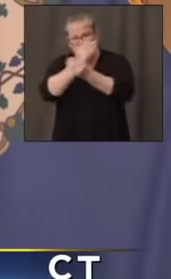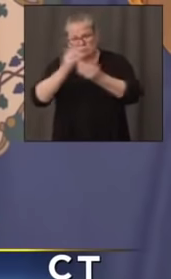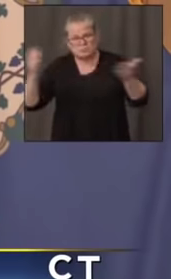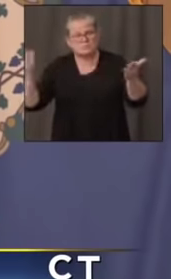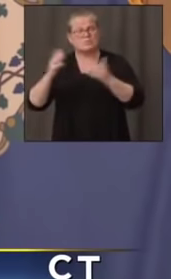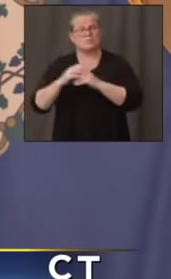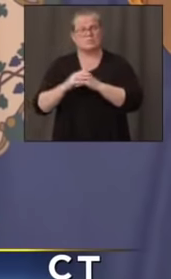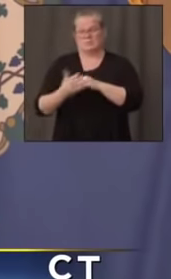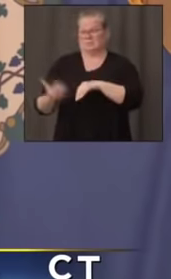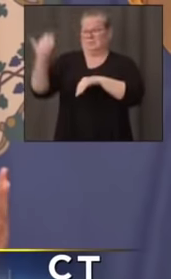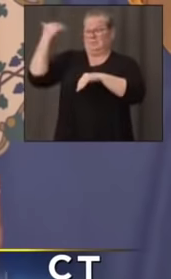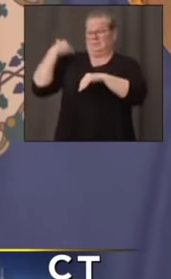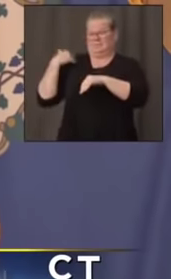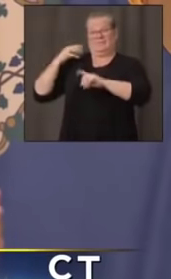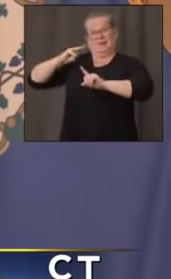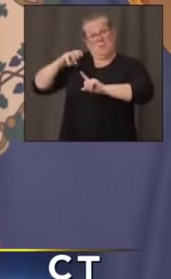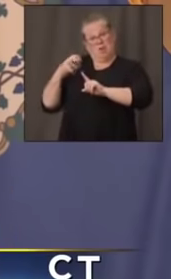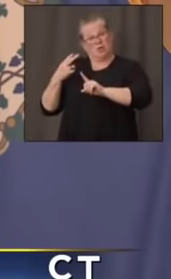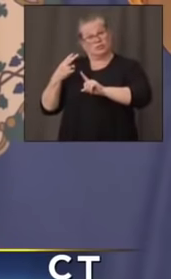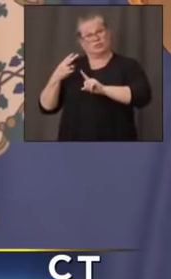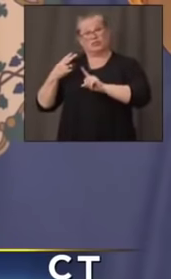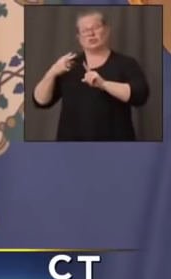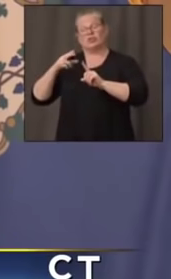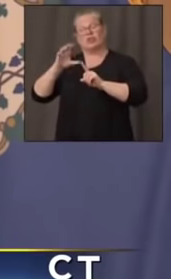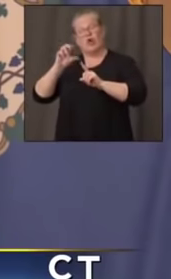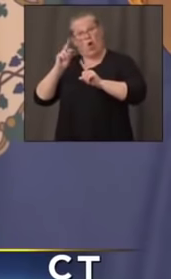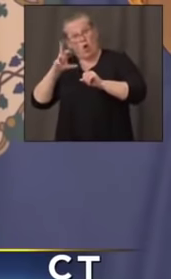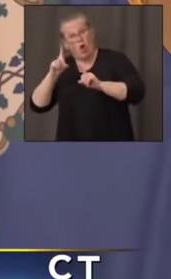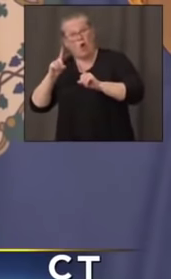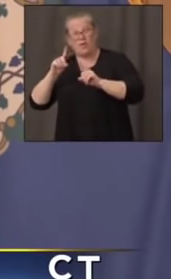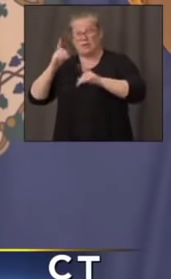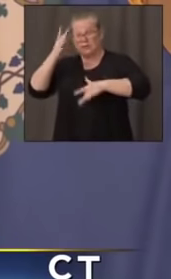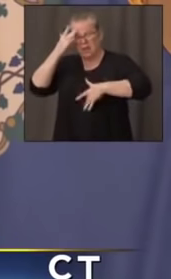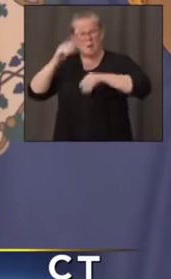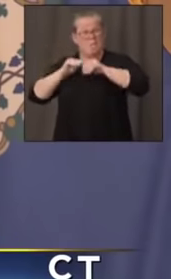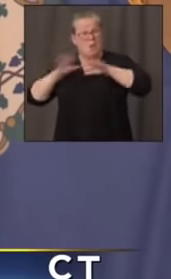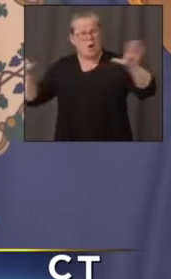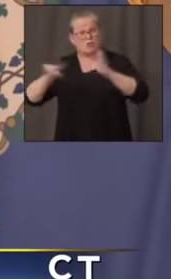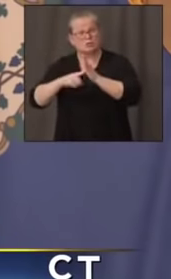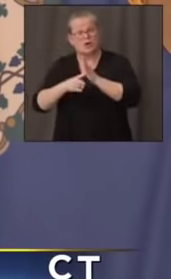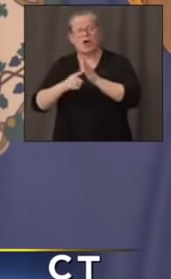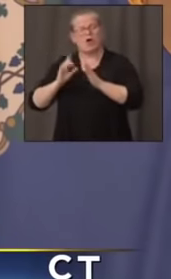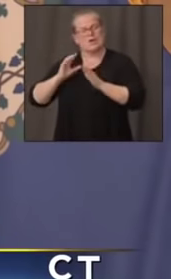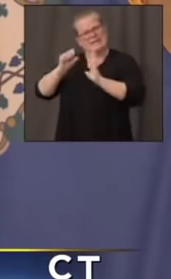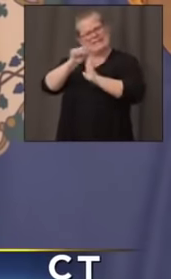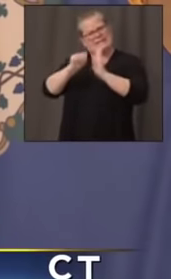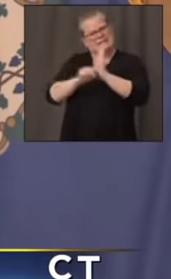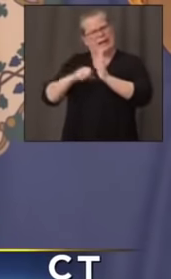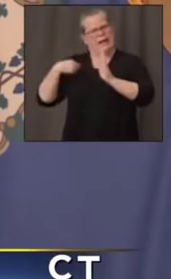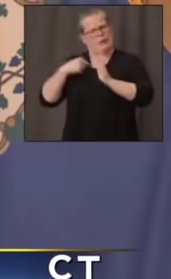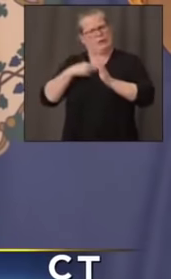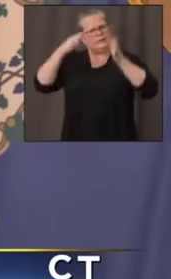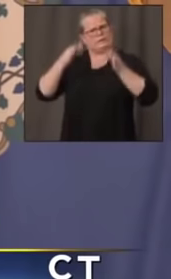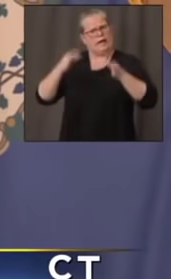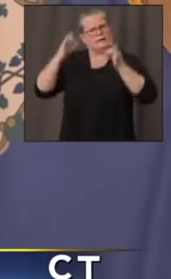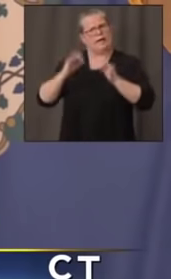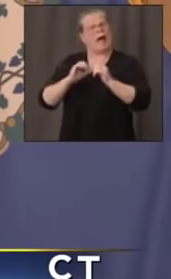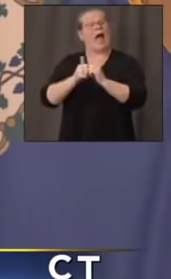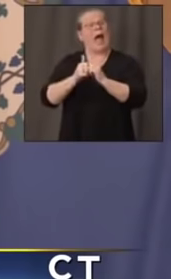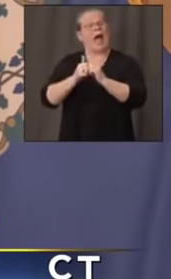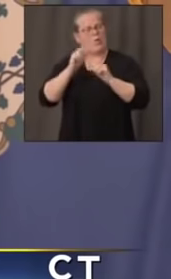beginning of COVID has been seen through a public health lens. That is our number one priority when it came to closing down